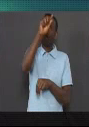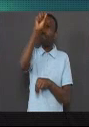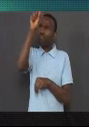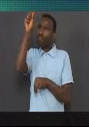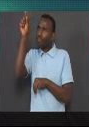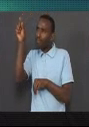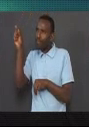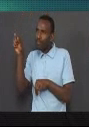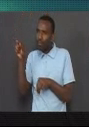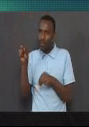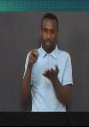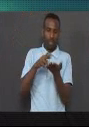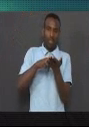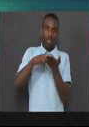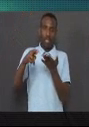radius, A.